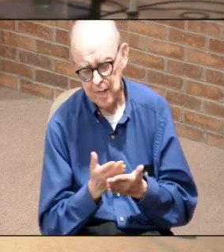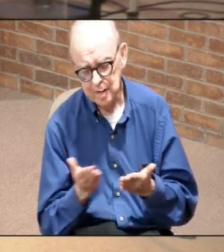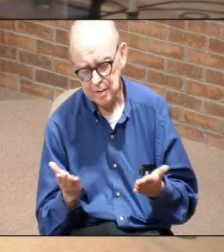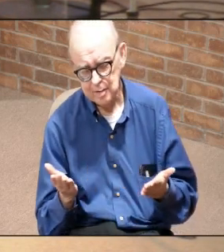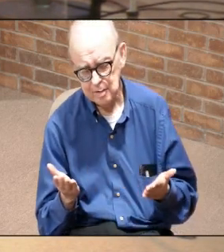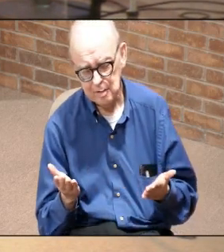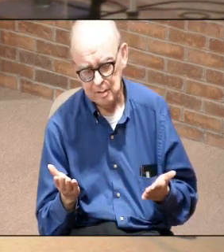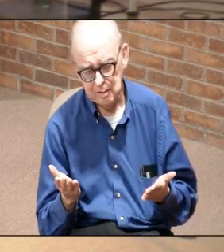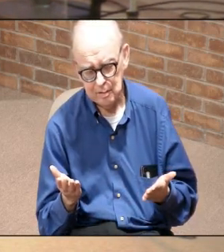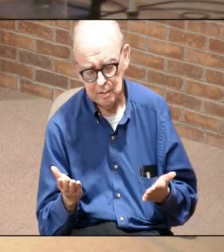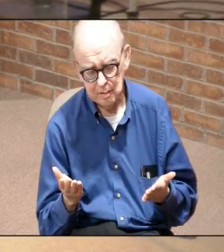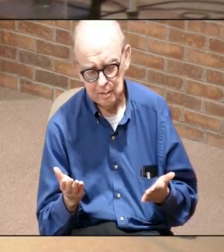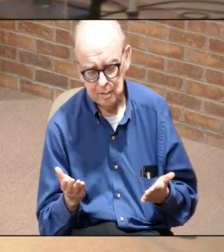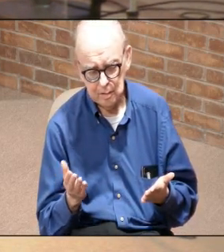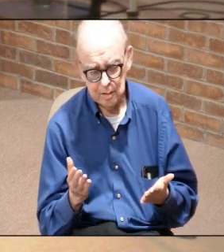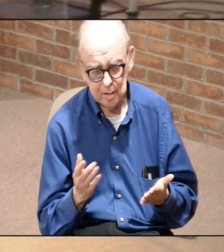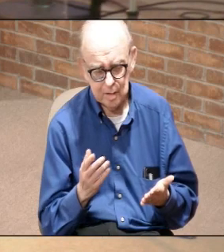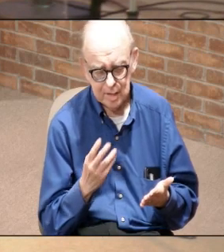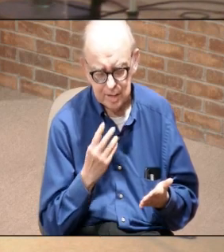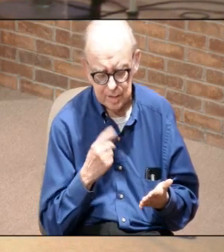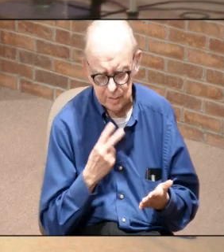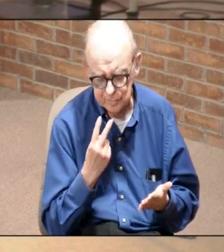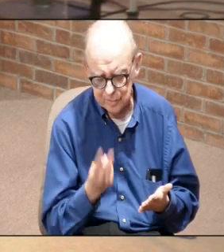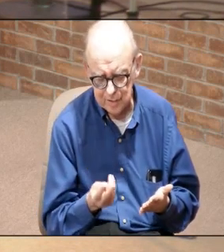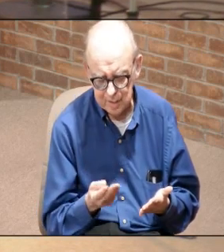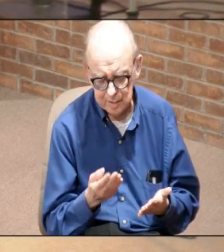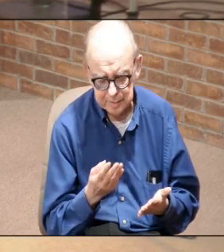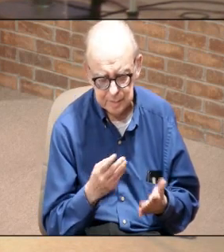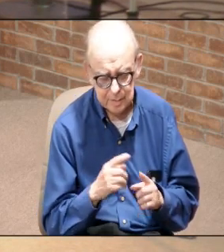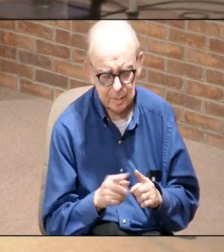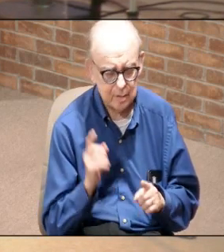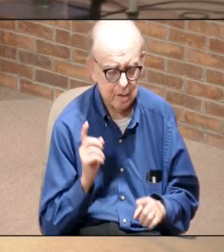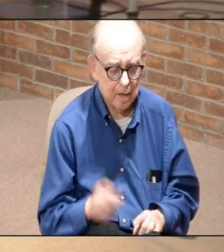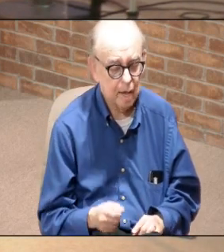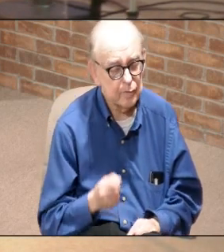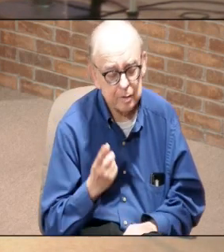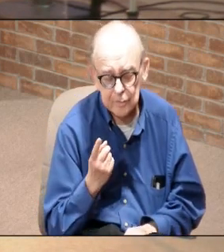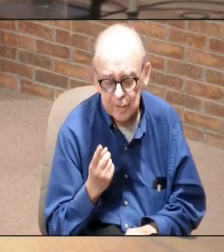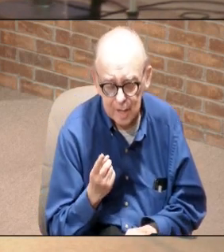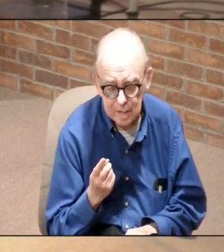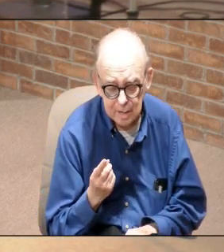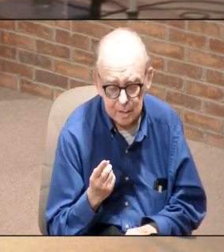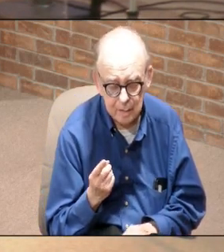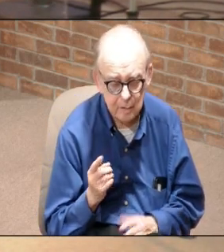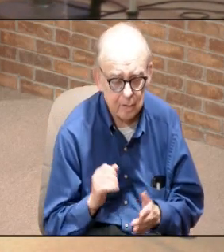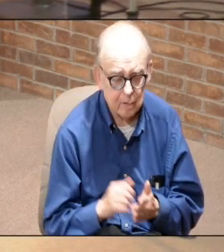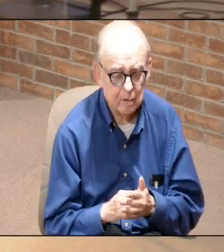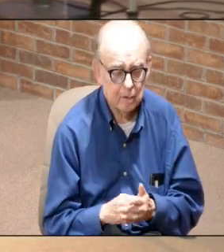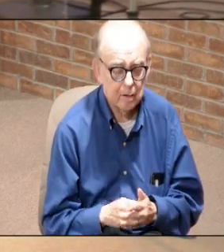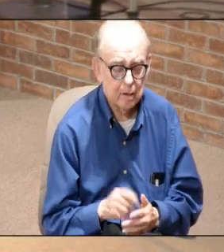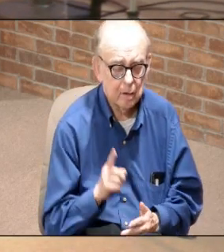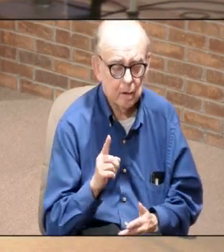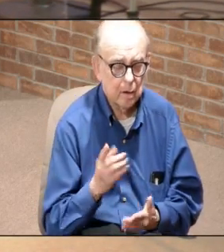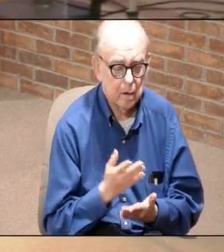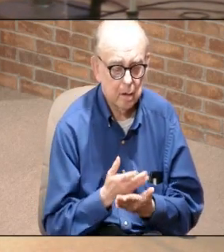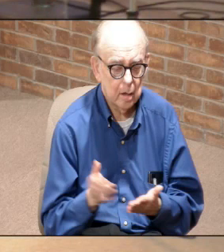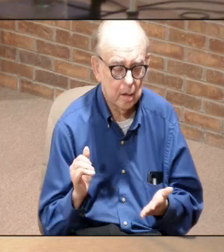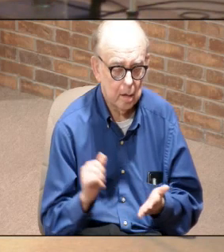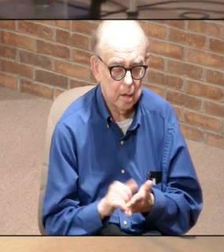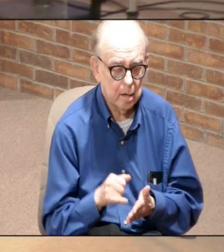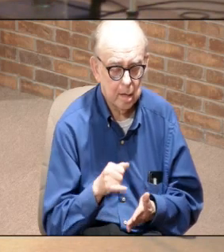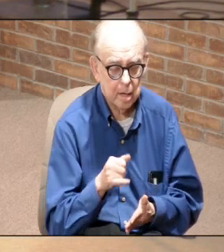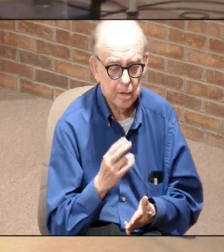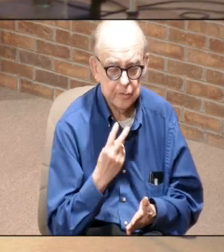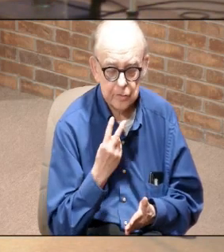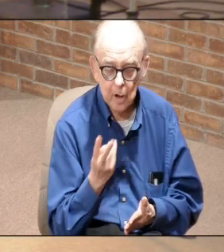things you see. But you have to realize that there was one thing that God saw